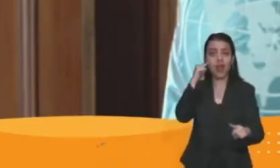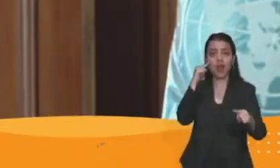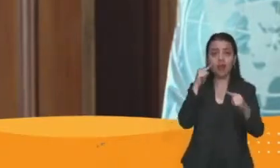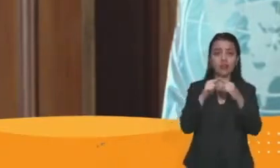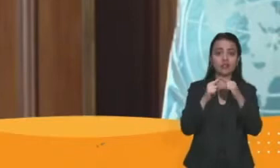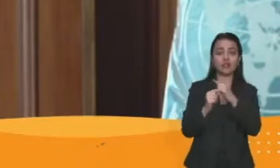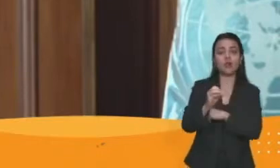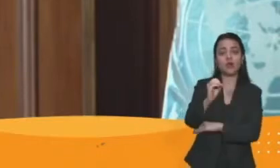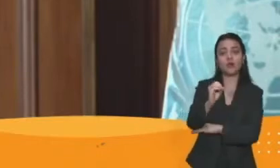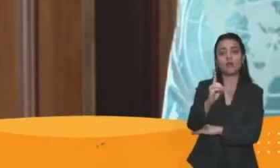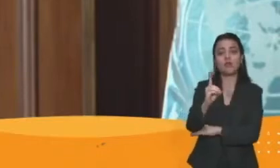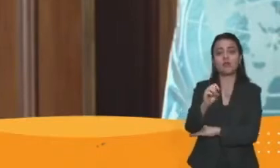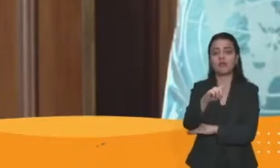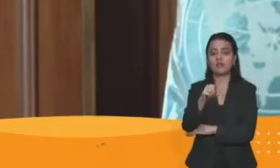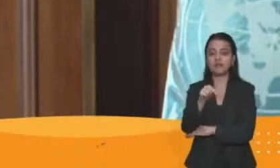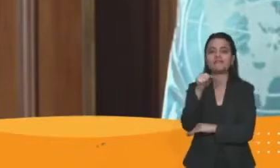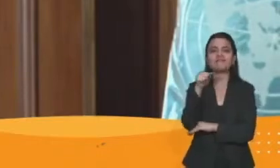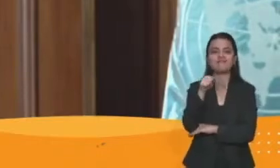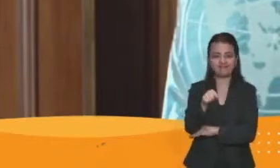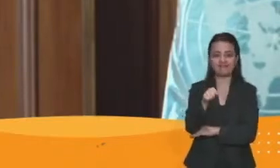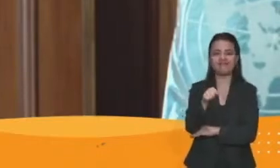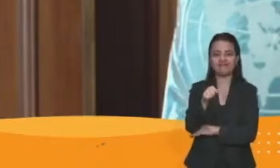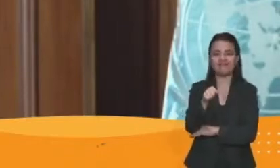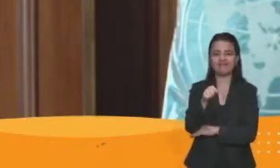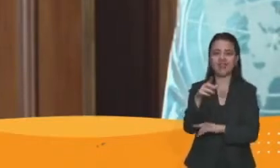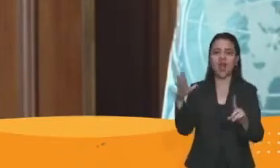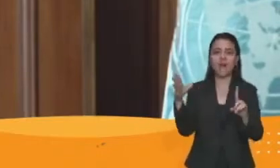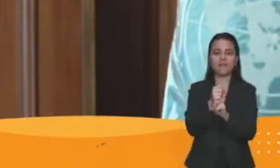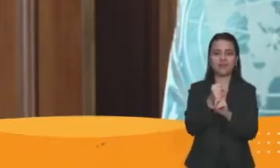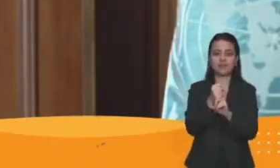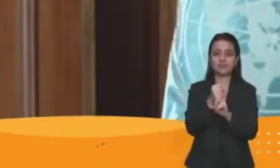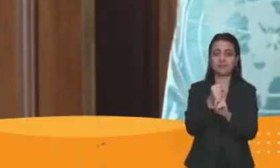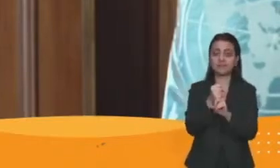our goals in the sustainable development, thinking